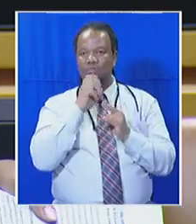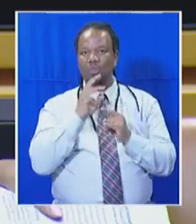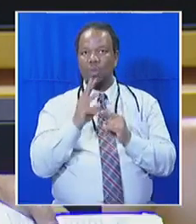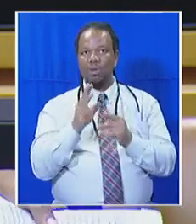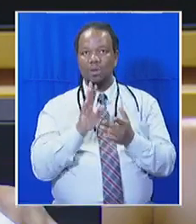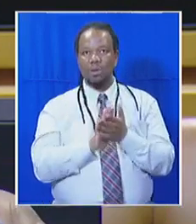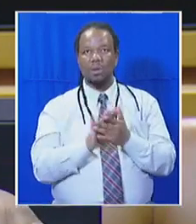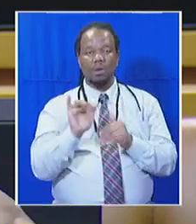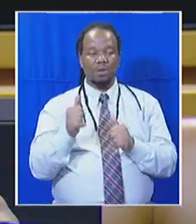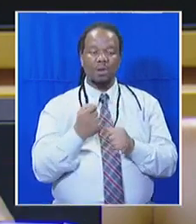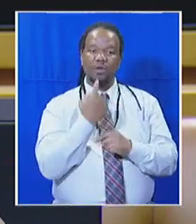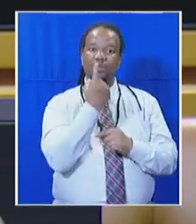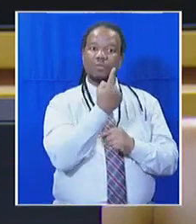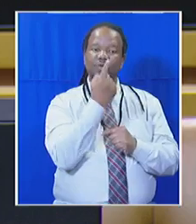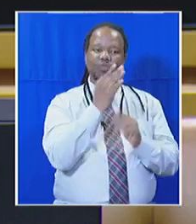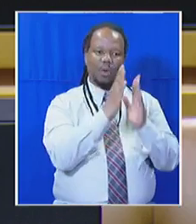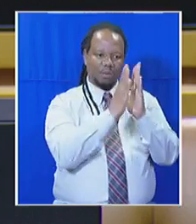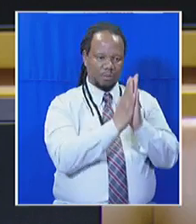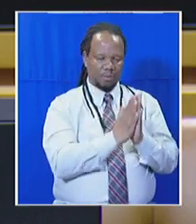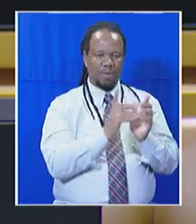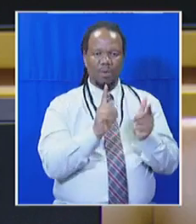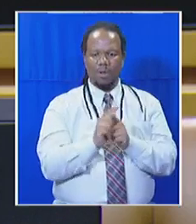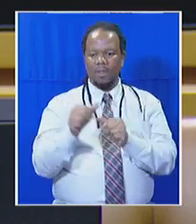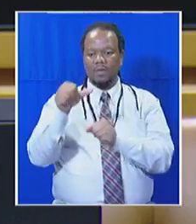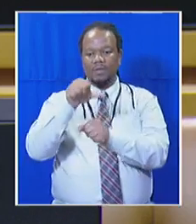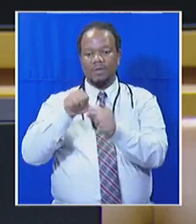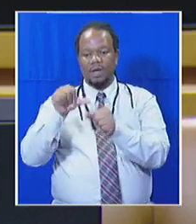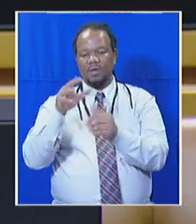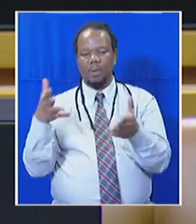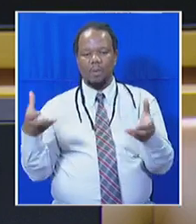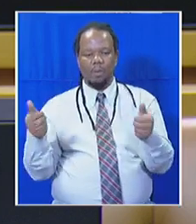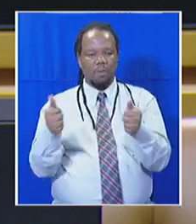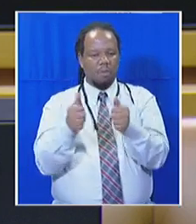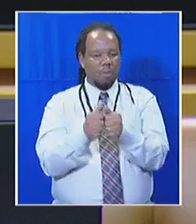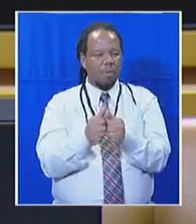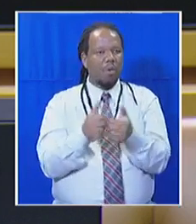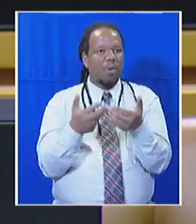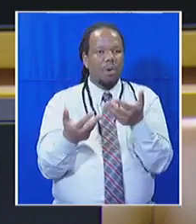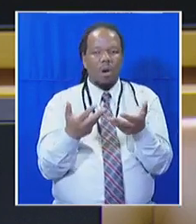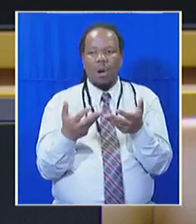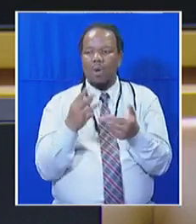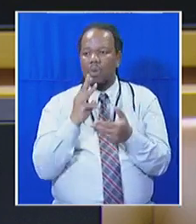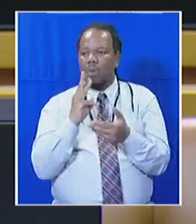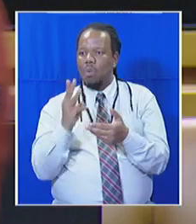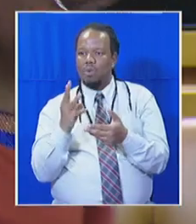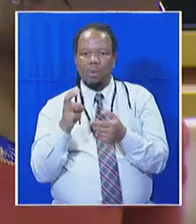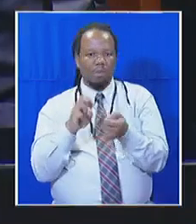well as spiritual connection is coming into place to say, let's find various means to deal with water. Thank you.